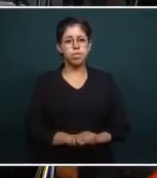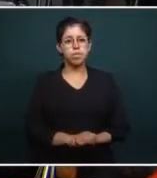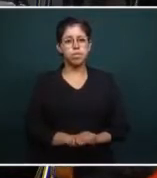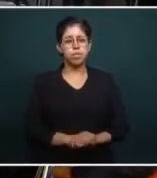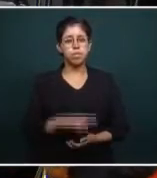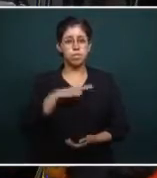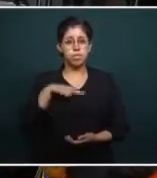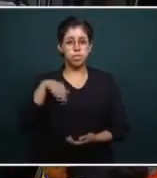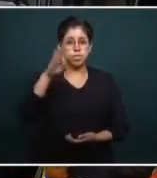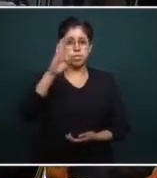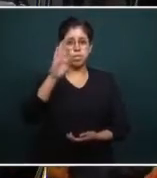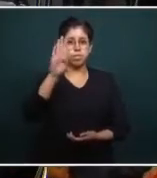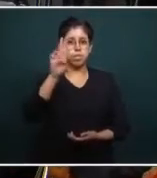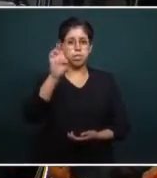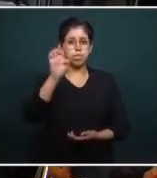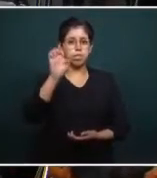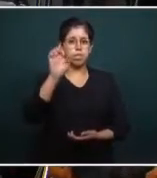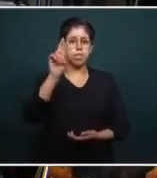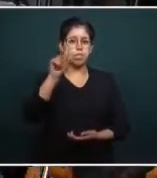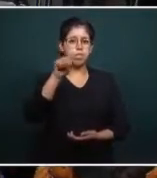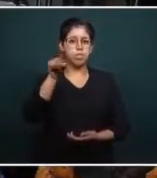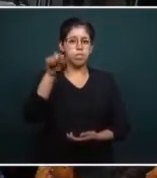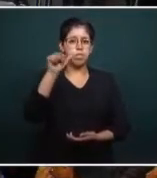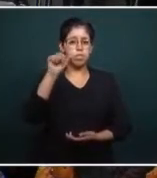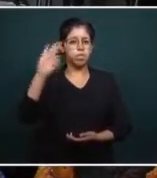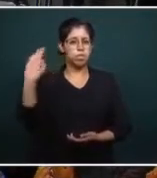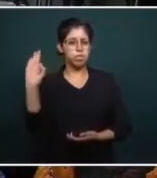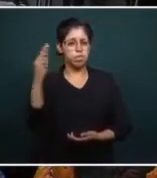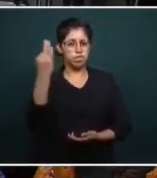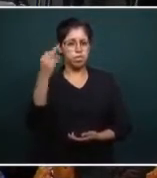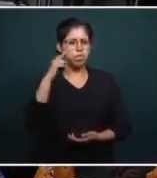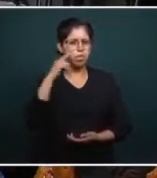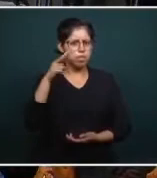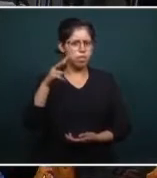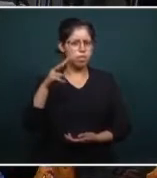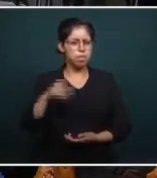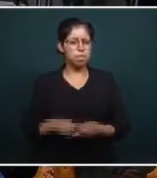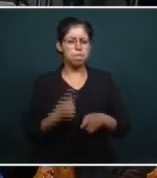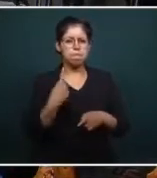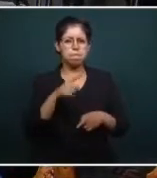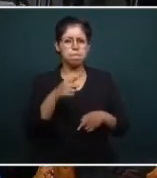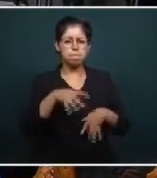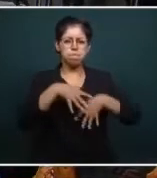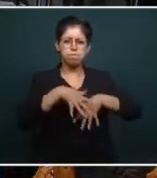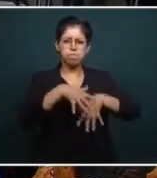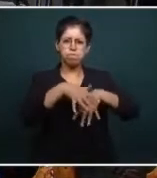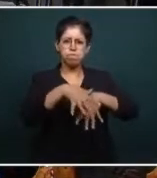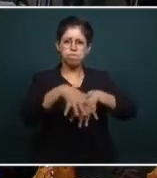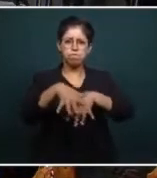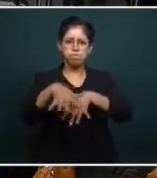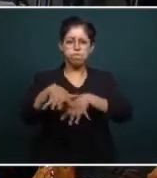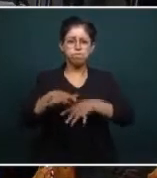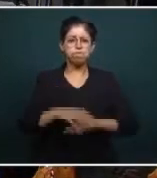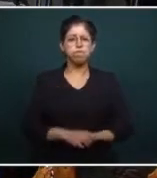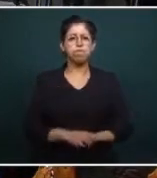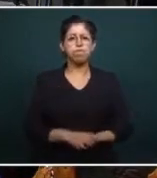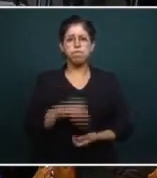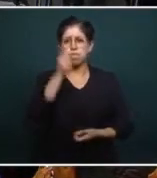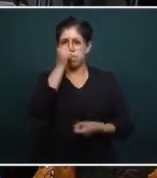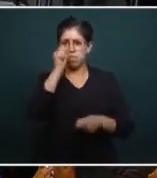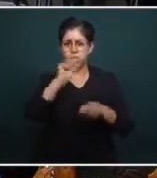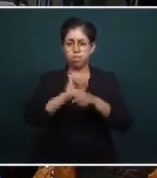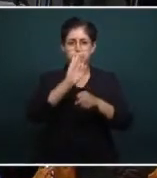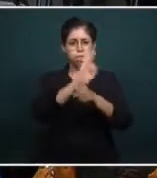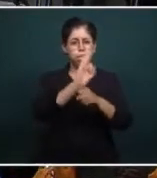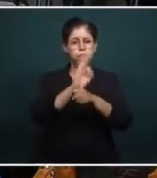On behalf of the federal forces, we can see the operative that we're using.